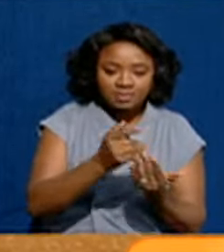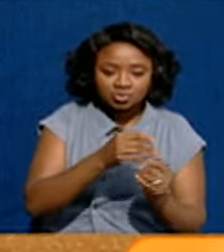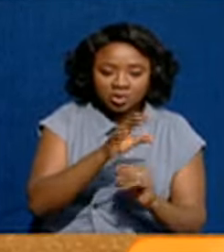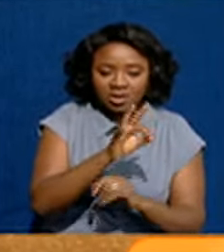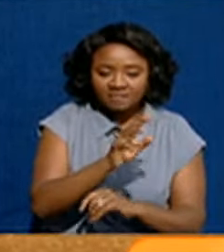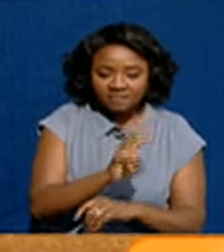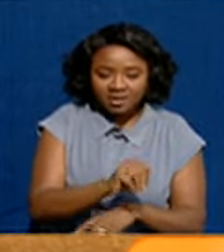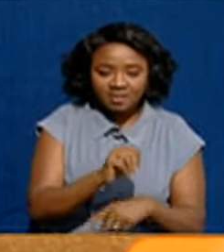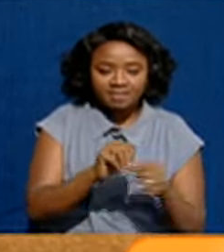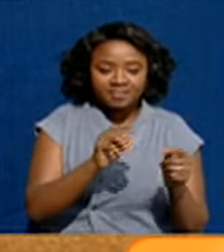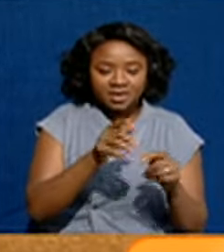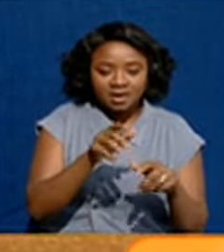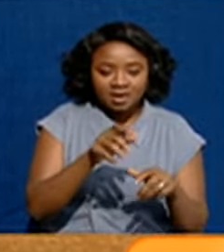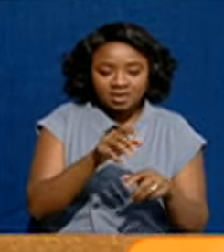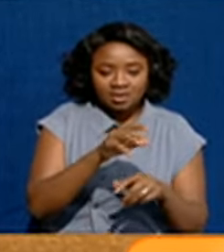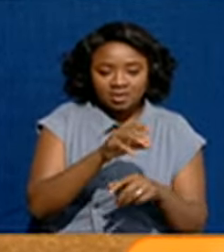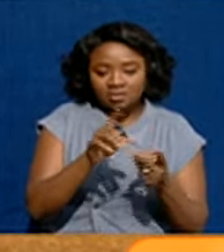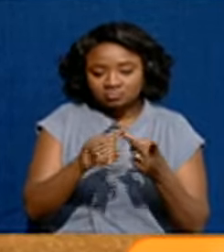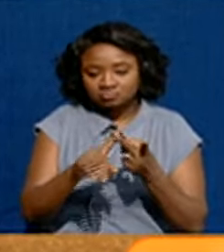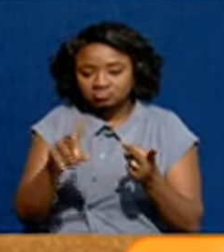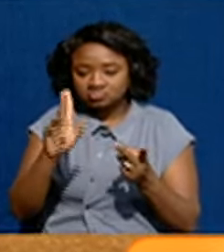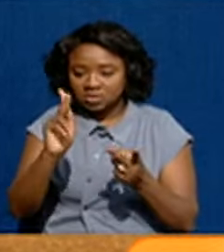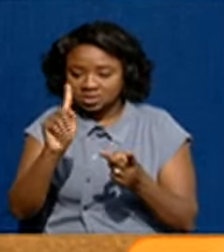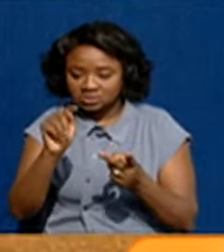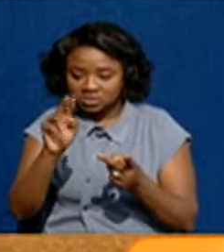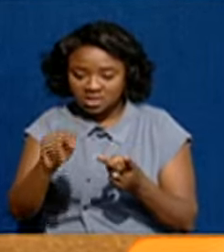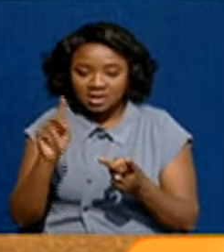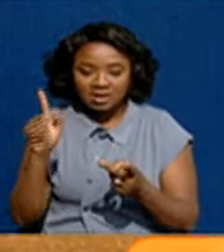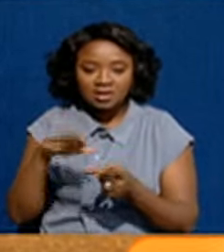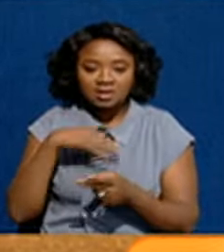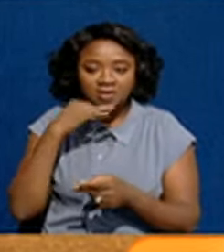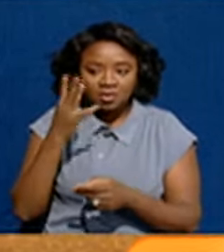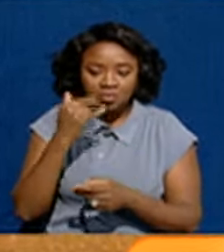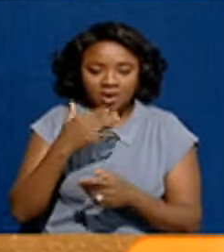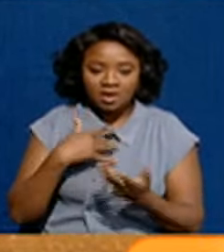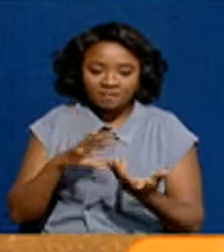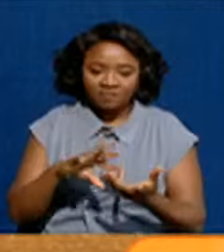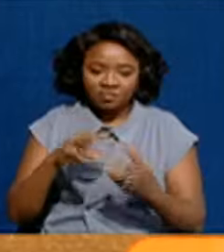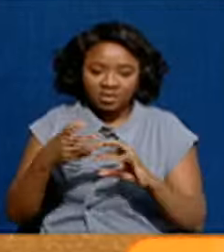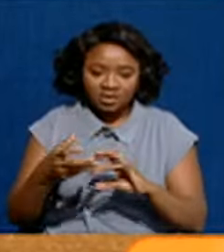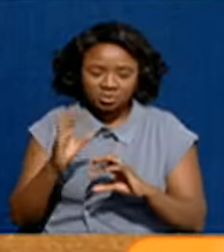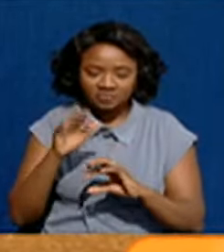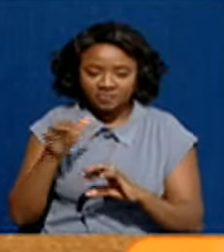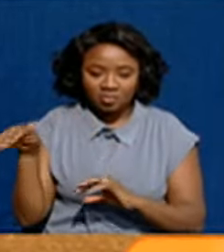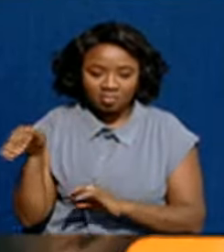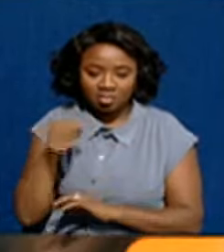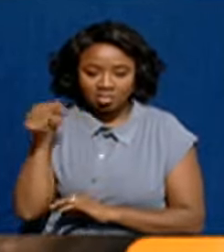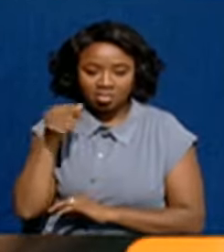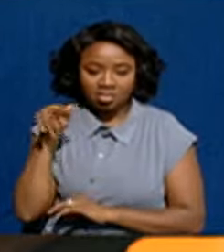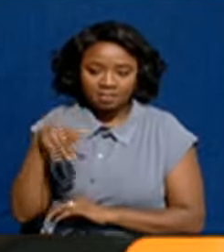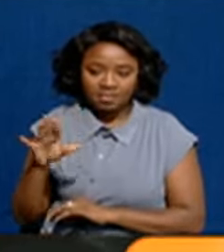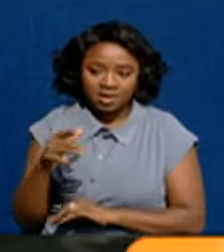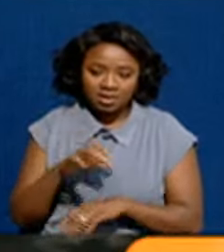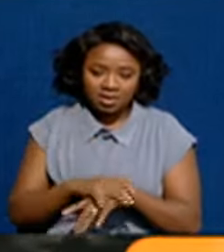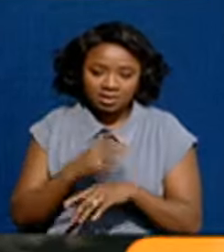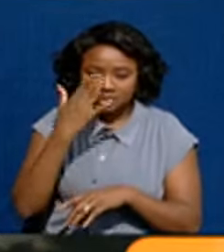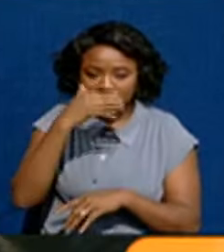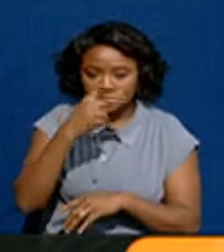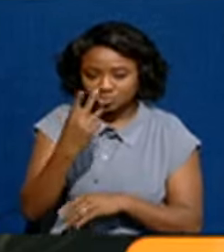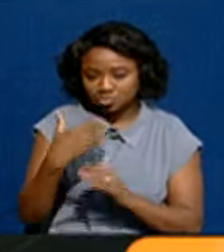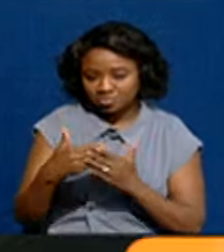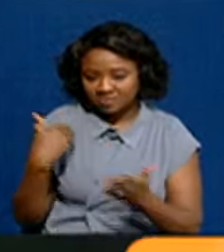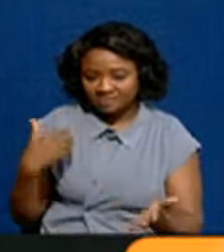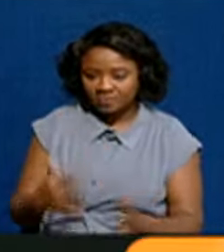on April 20th, 2024, succumbing to complications from a stroke he suffered just 2 days